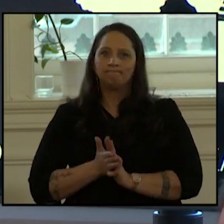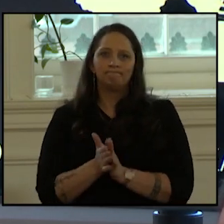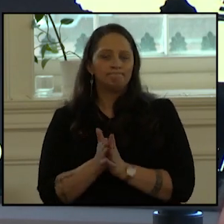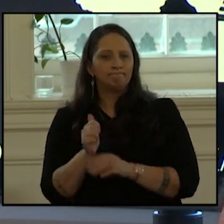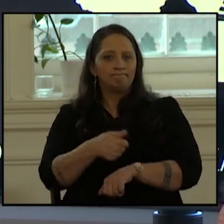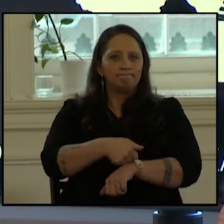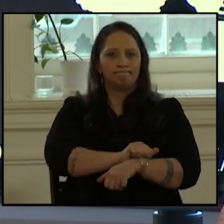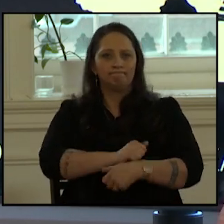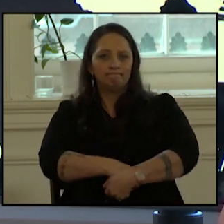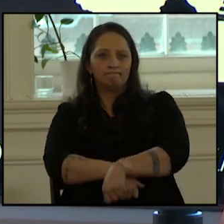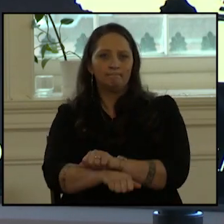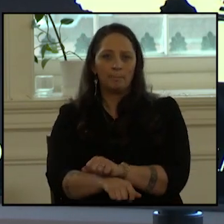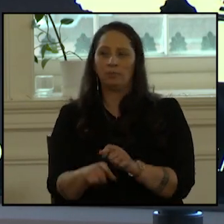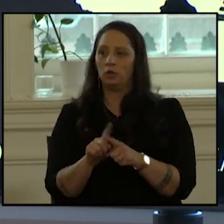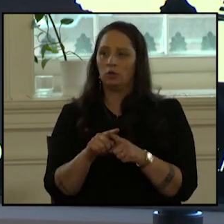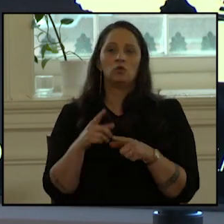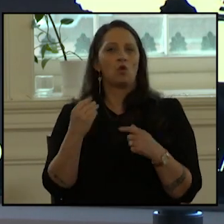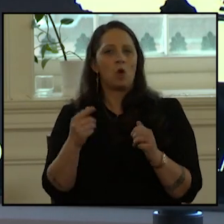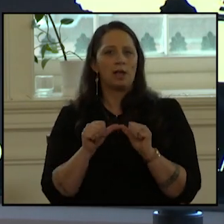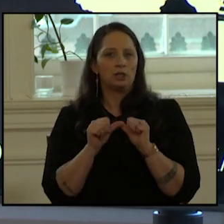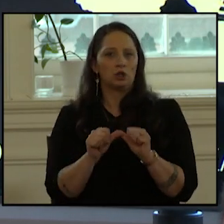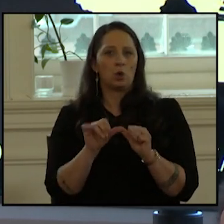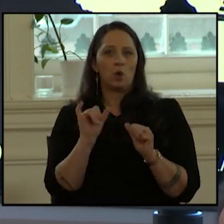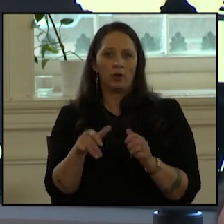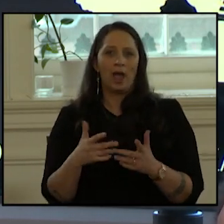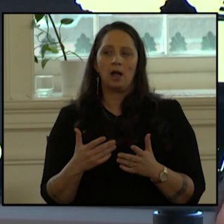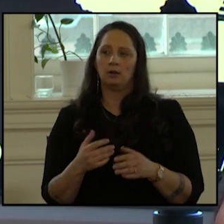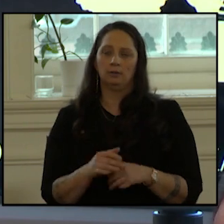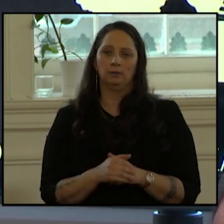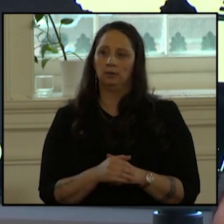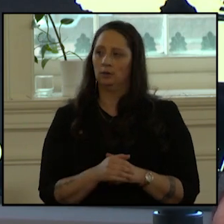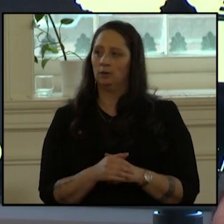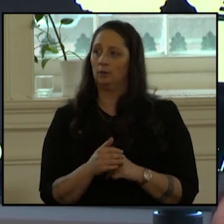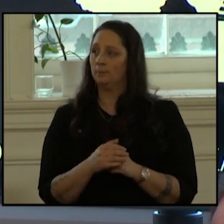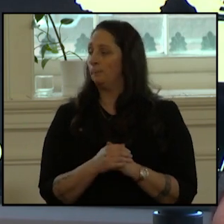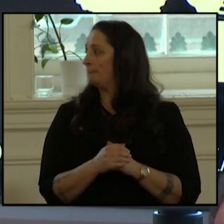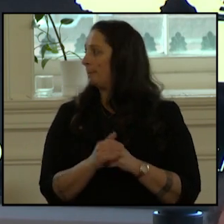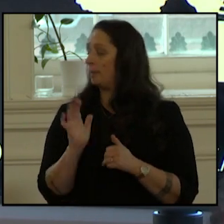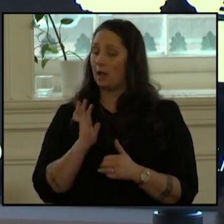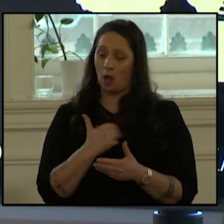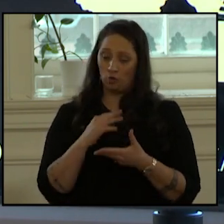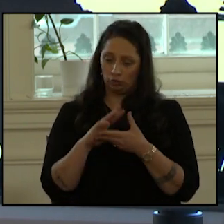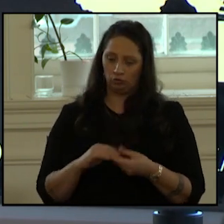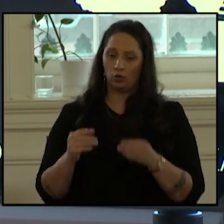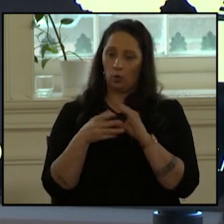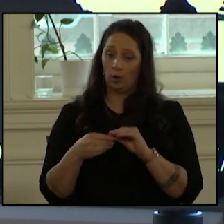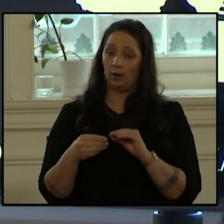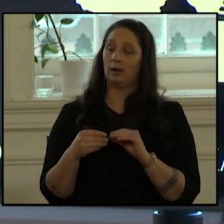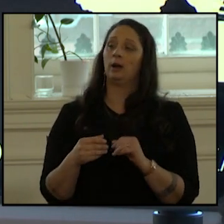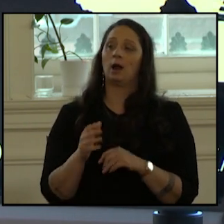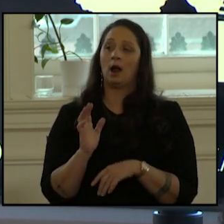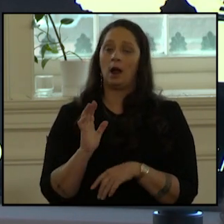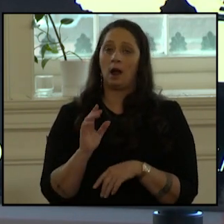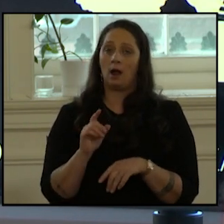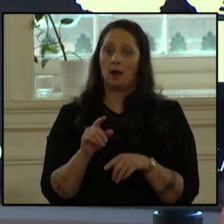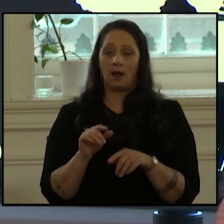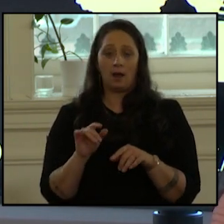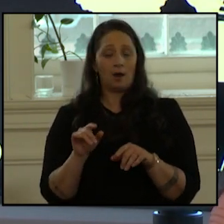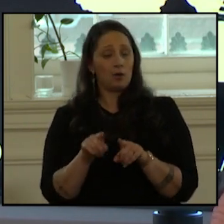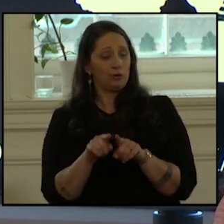and continue to carry that torch. So our stories and our narratives, as well as you